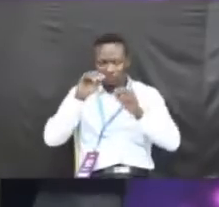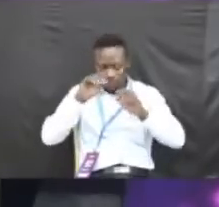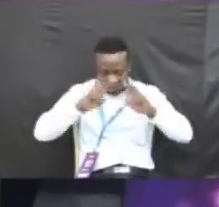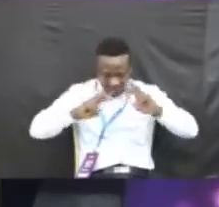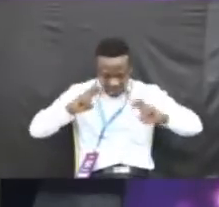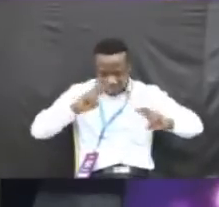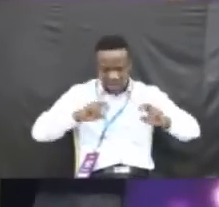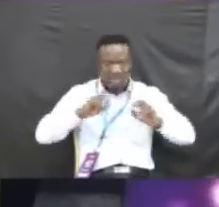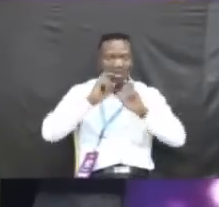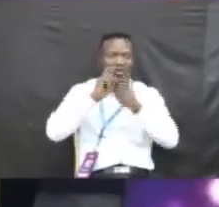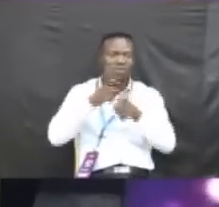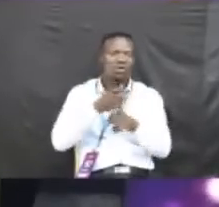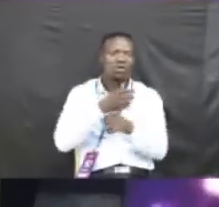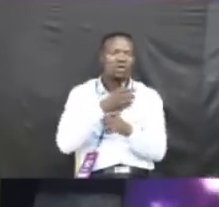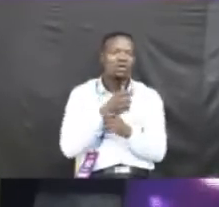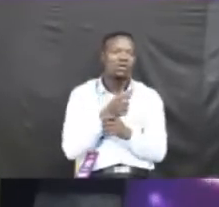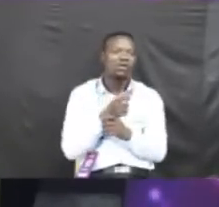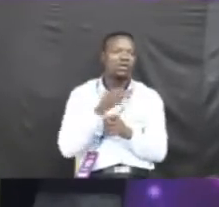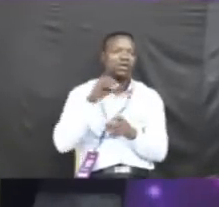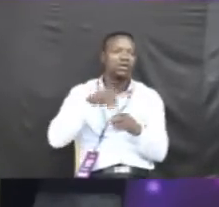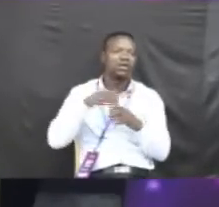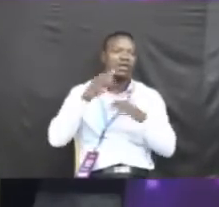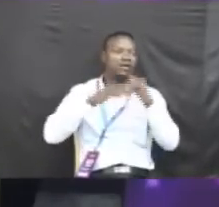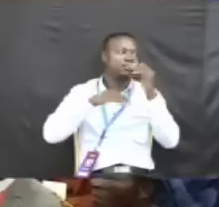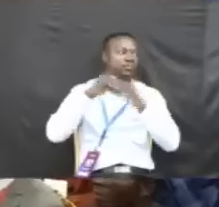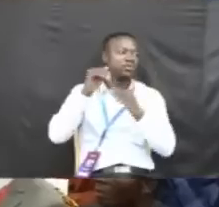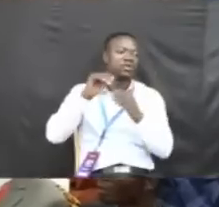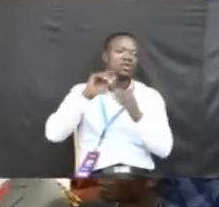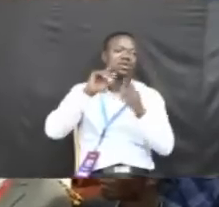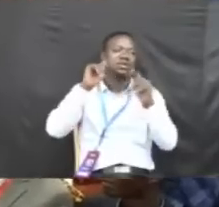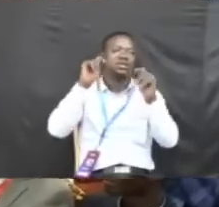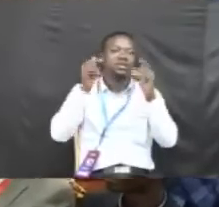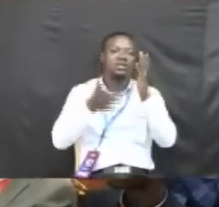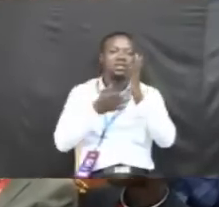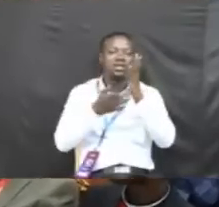best graduating student in building technology.